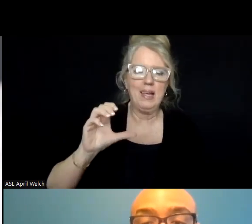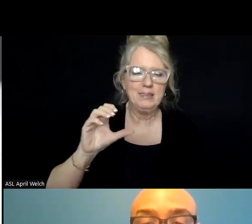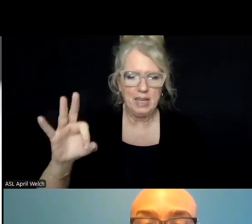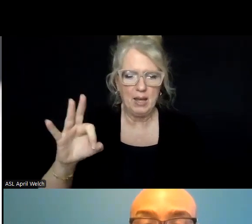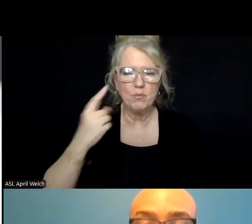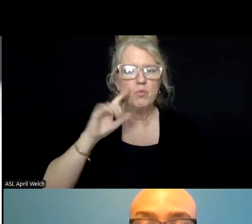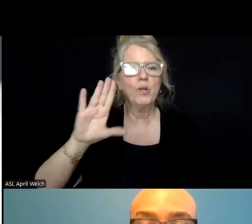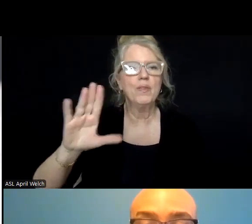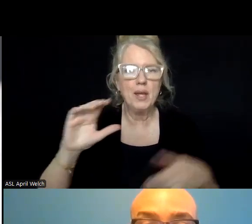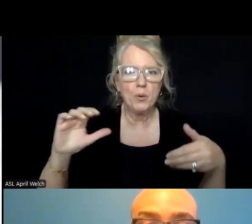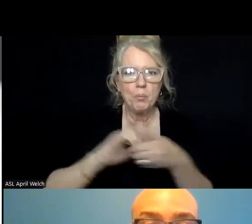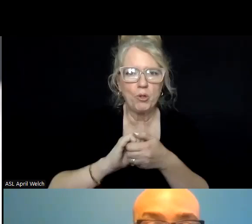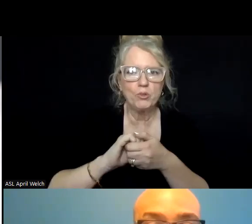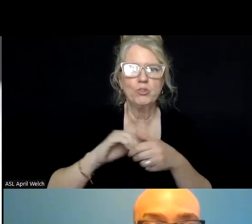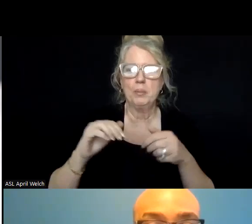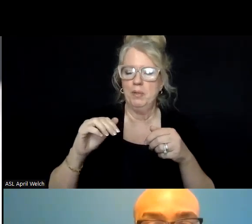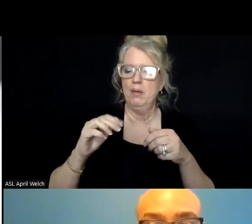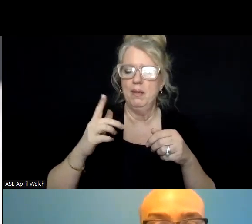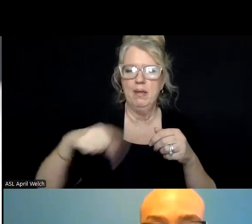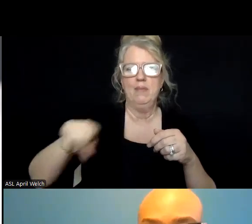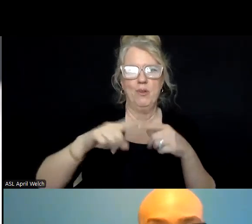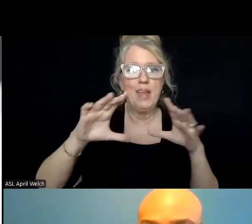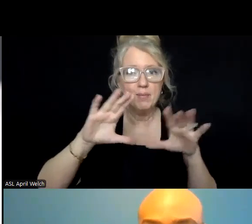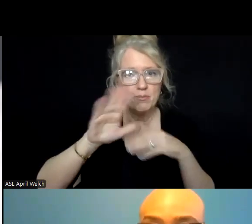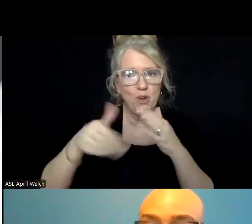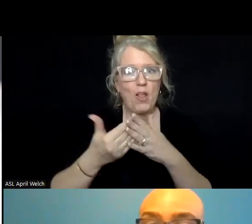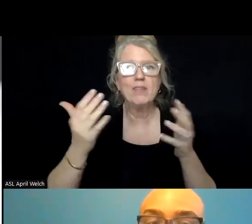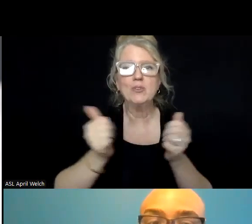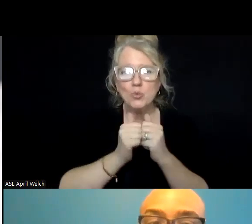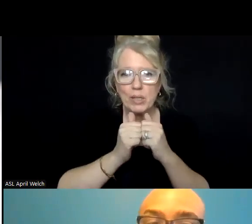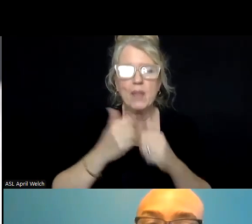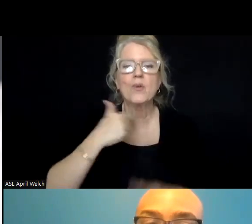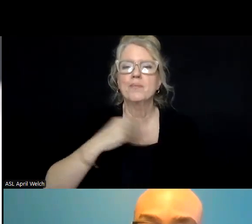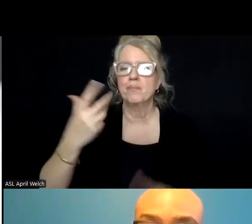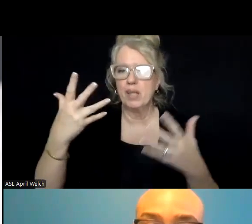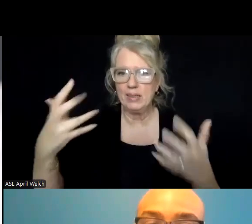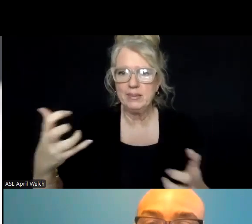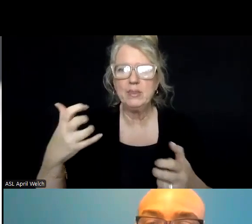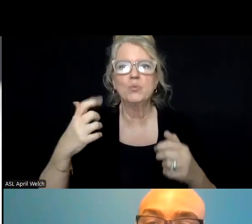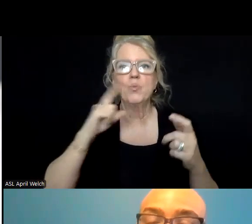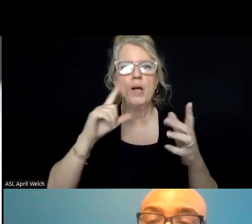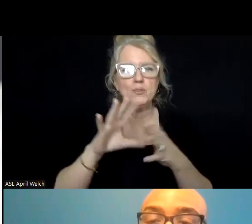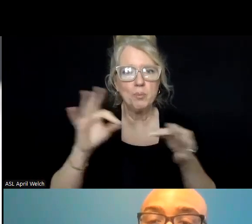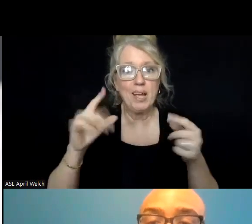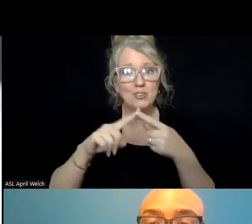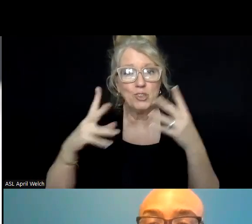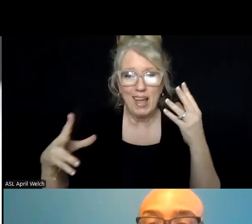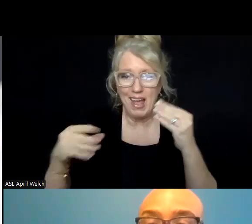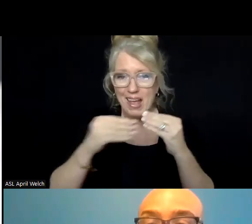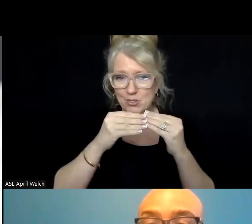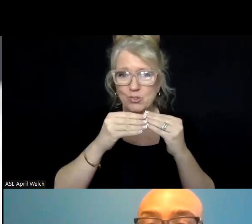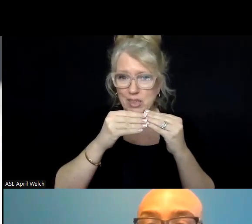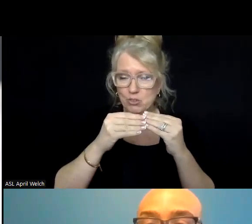their partnership in having us do that together. I did want to mention an additional